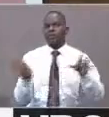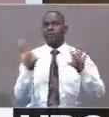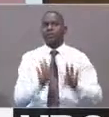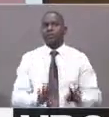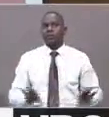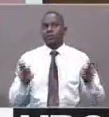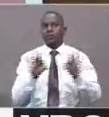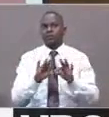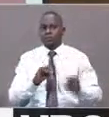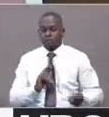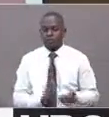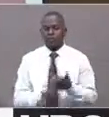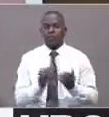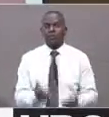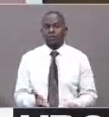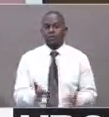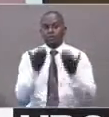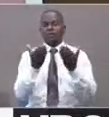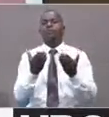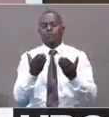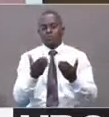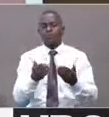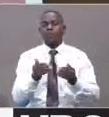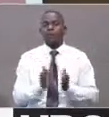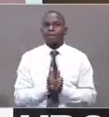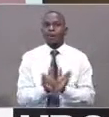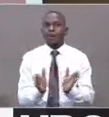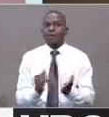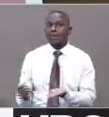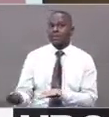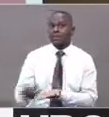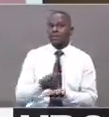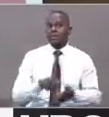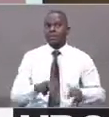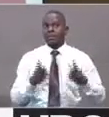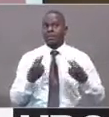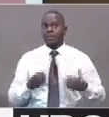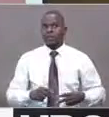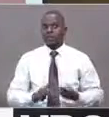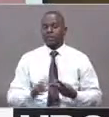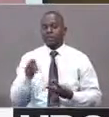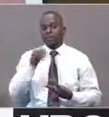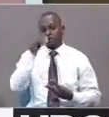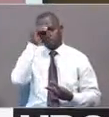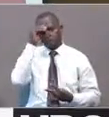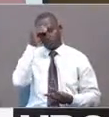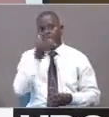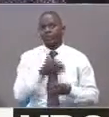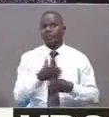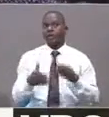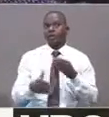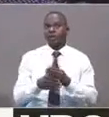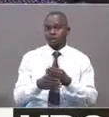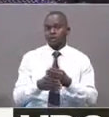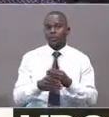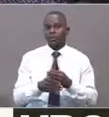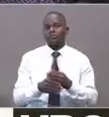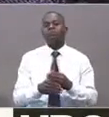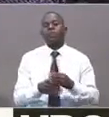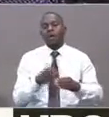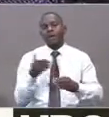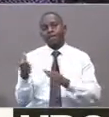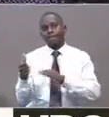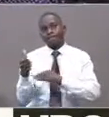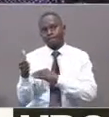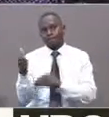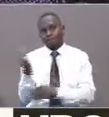to realize improved returns on public investments in health, education, and infrastructure. The State